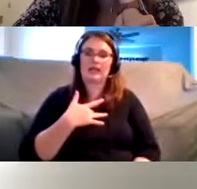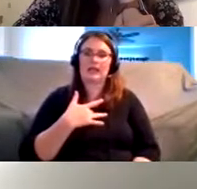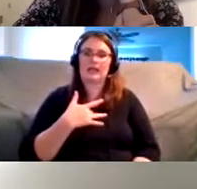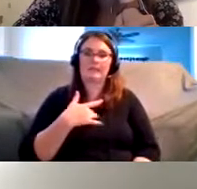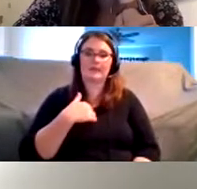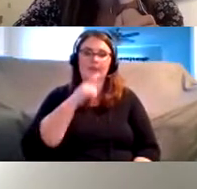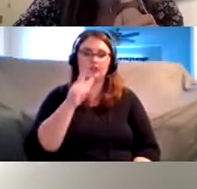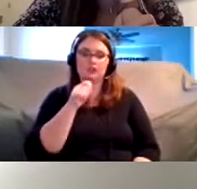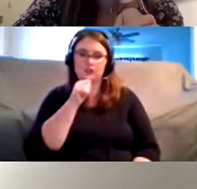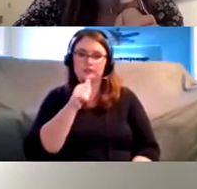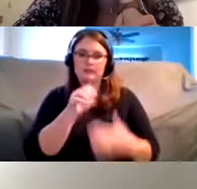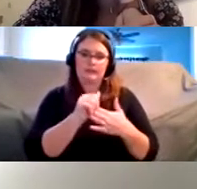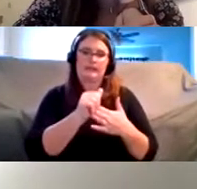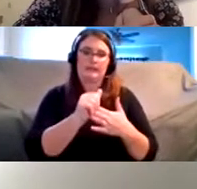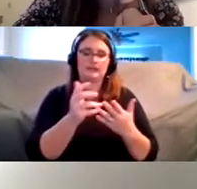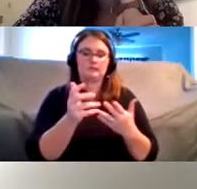take